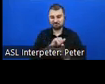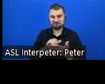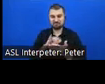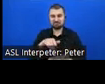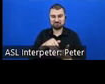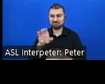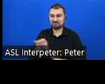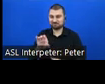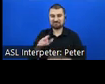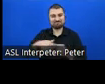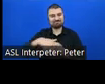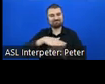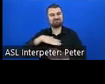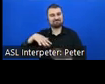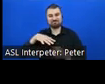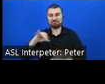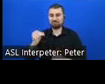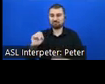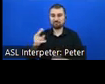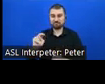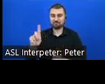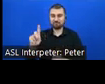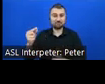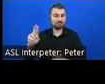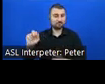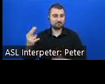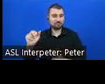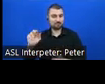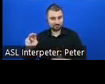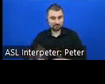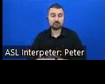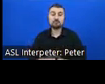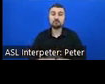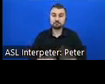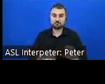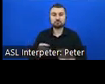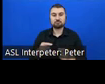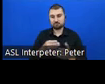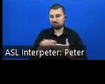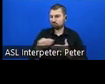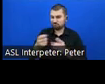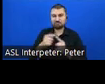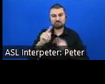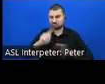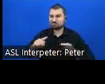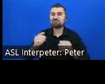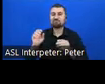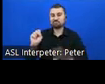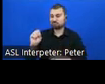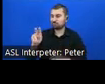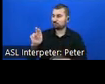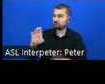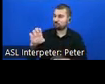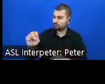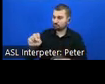mid-century scene, John D. Graham. And Gross purchased from a variety of sources, galleries and